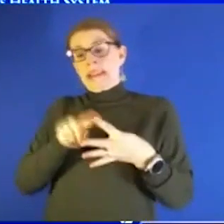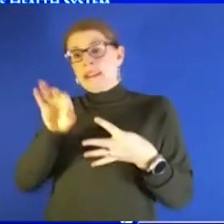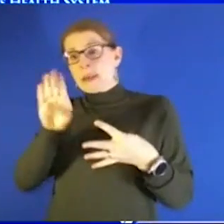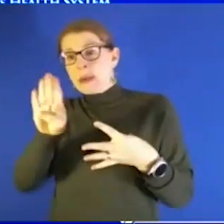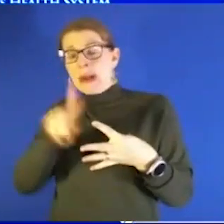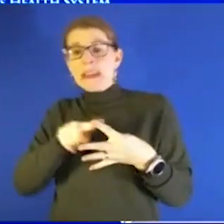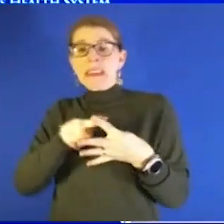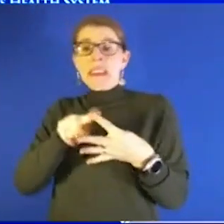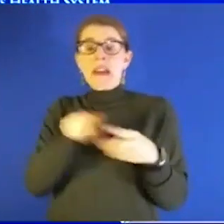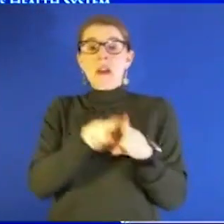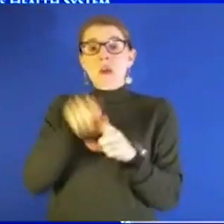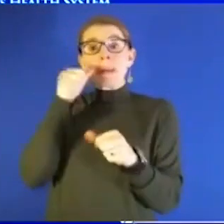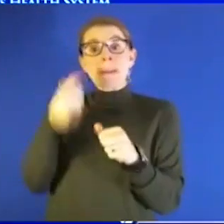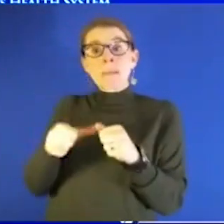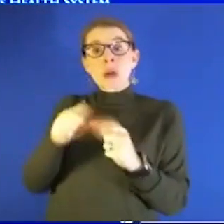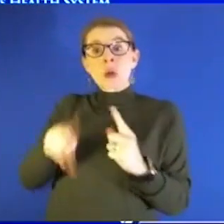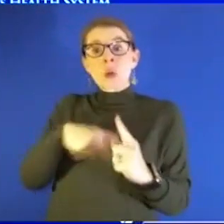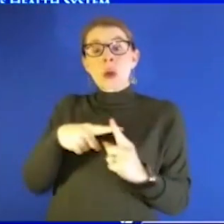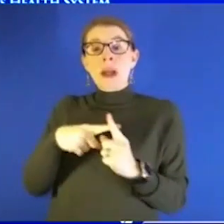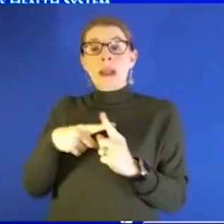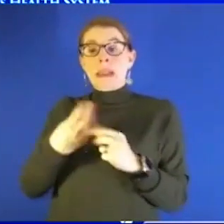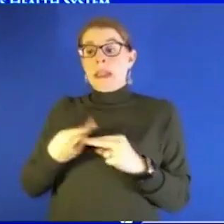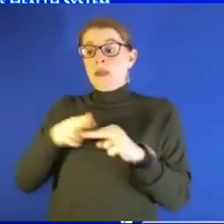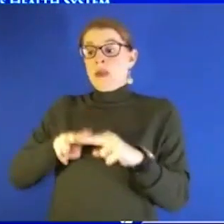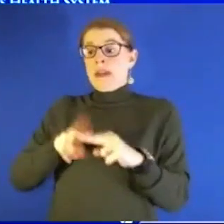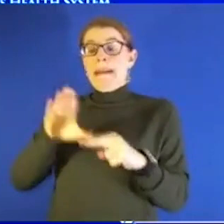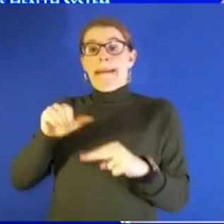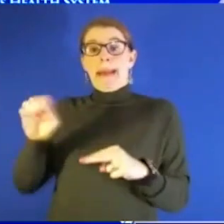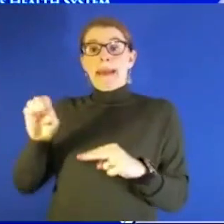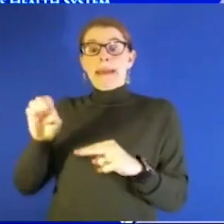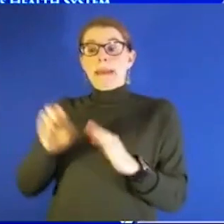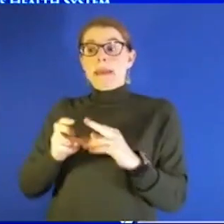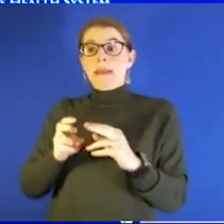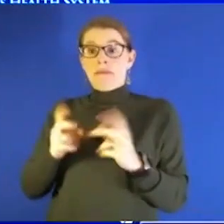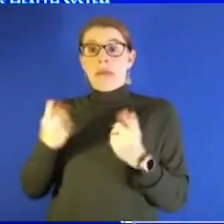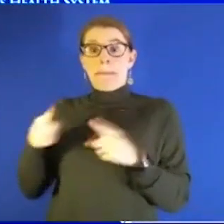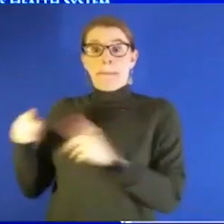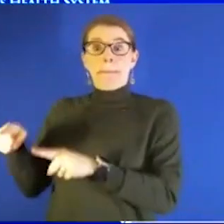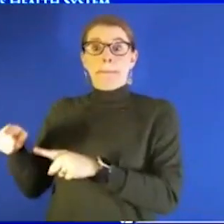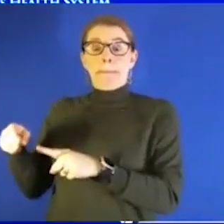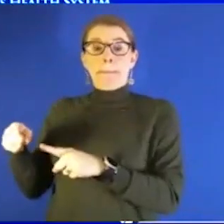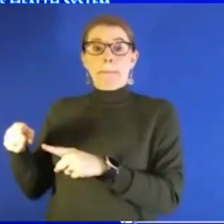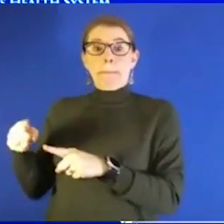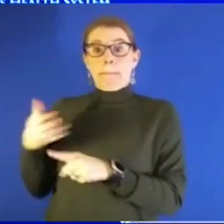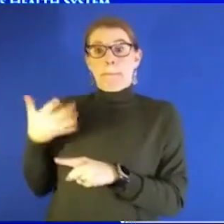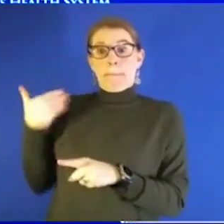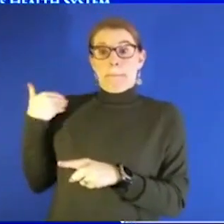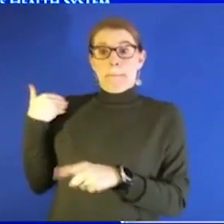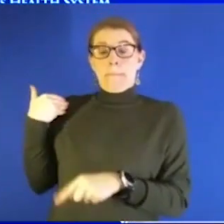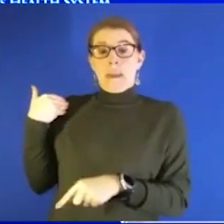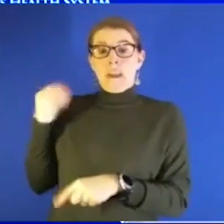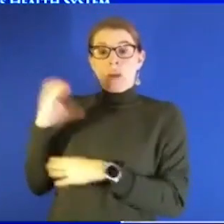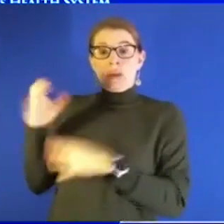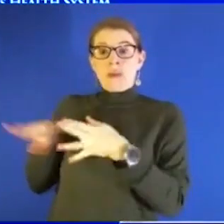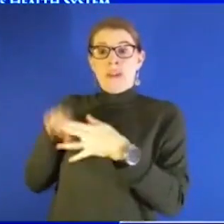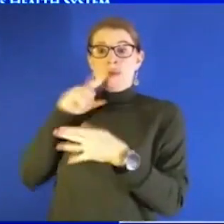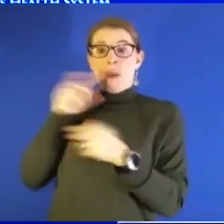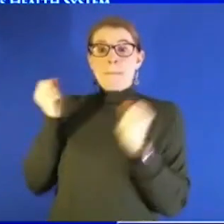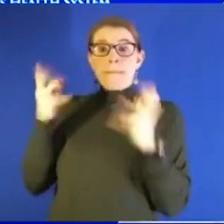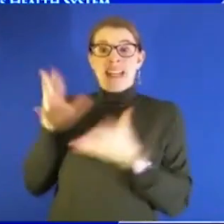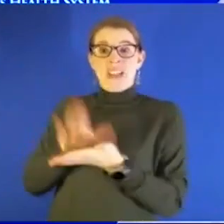also remember when these increases in cases were going on, it was during Christmas break for a lot of schools, whether